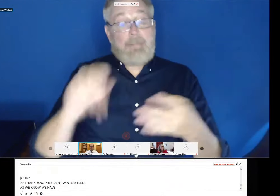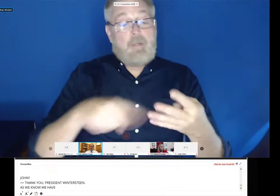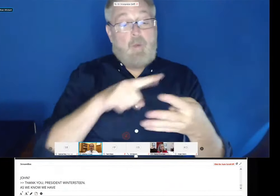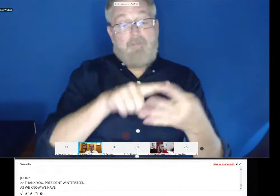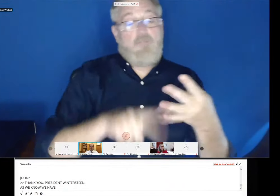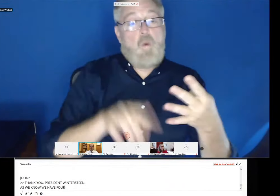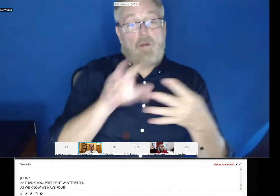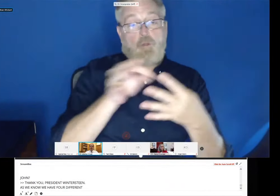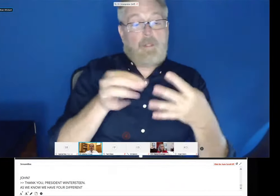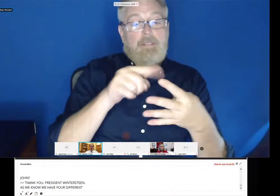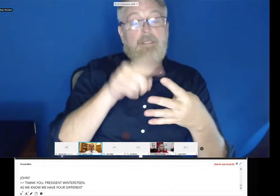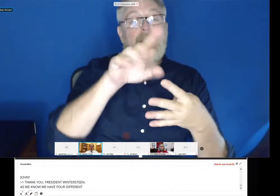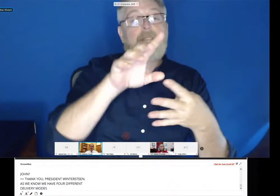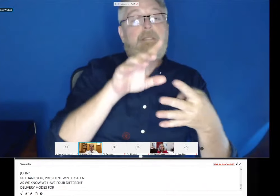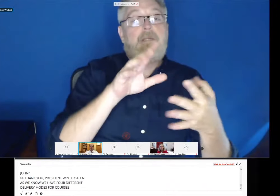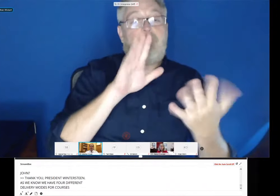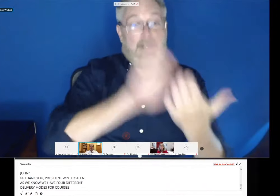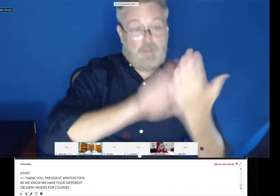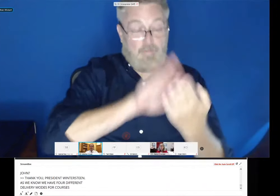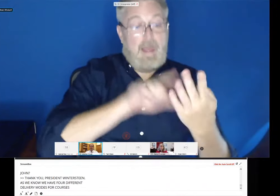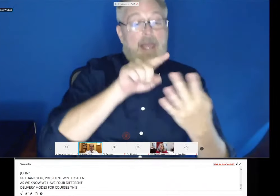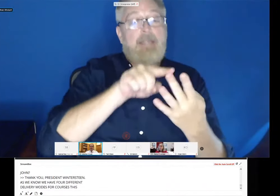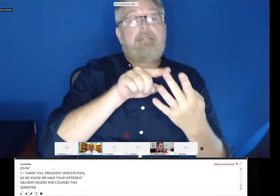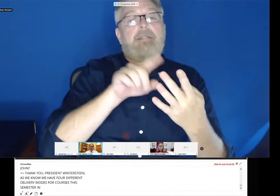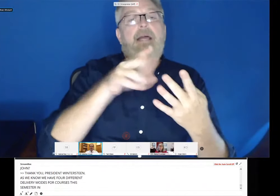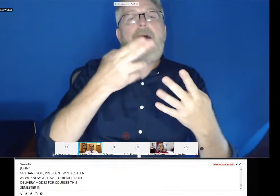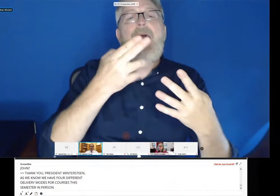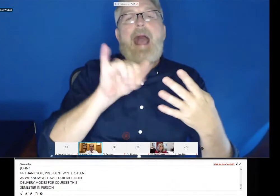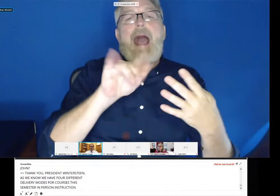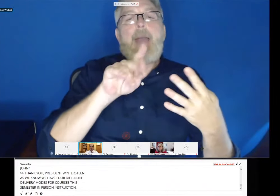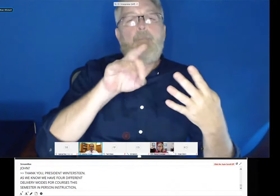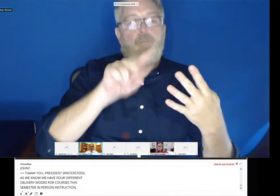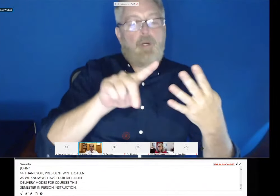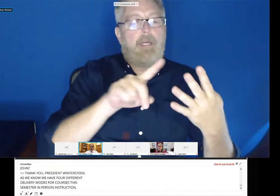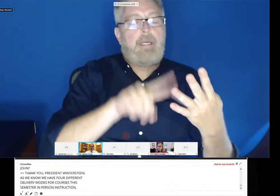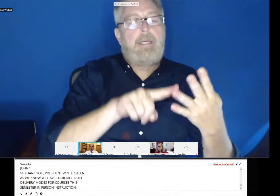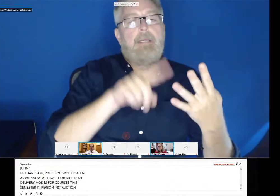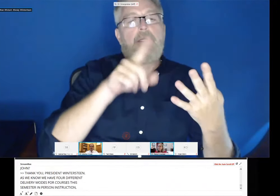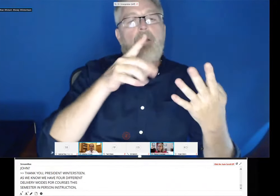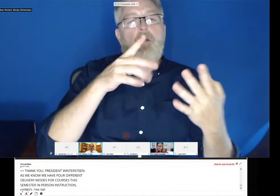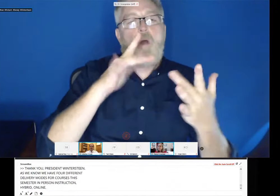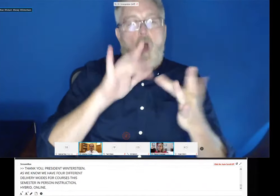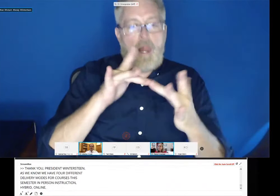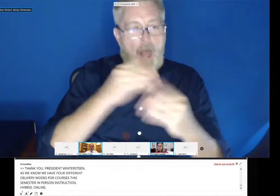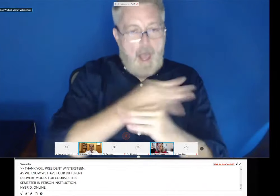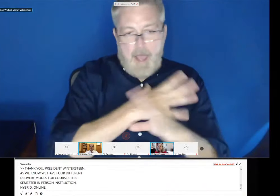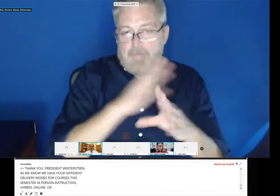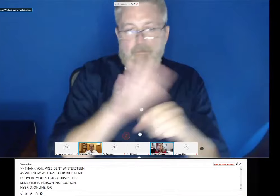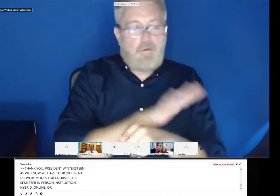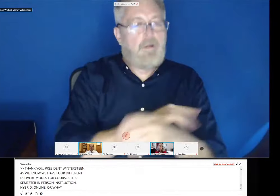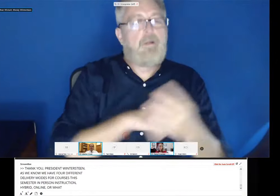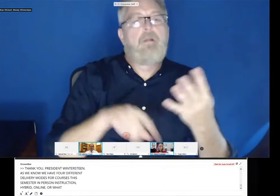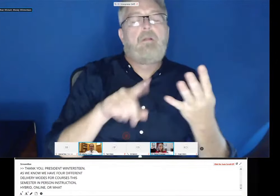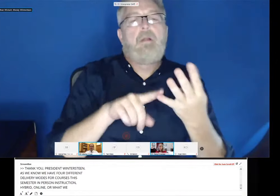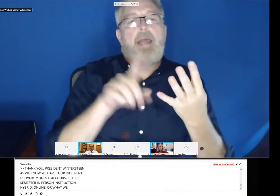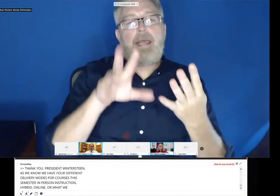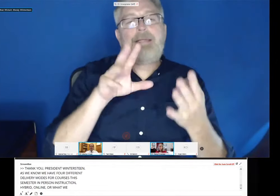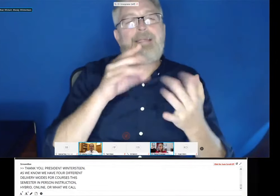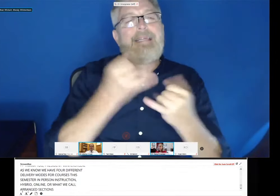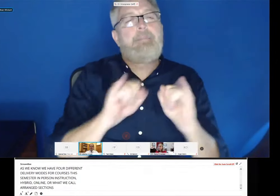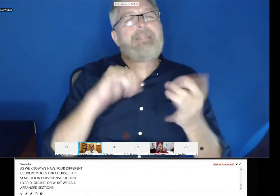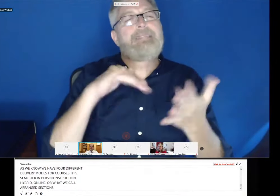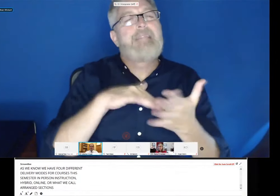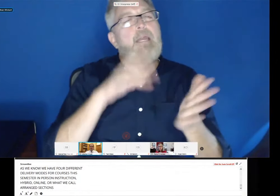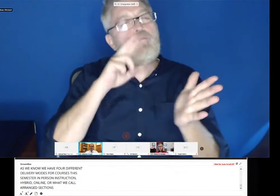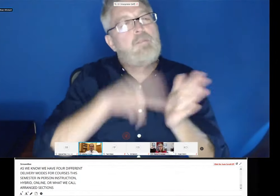in-person instruction, hybrid, online, or what we call arranged sections, which really represent independent study and research.